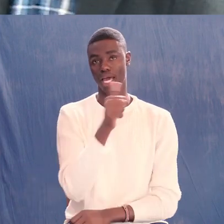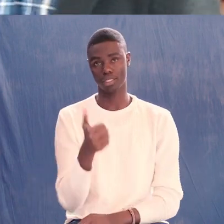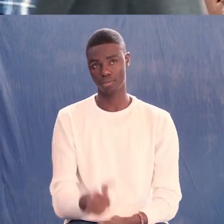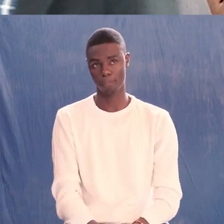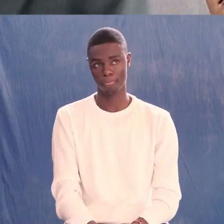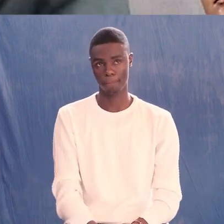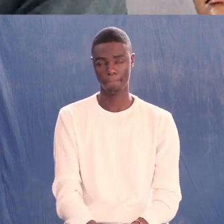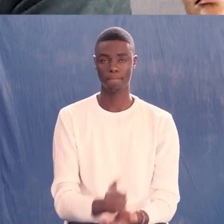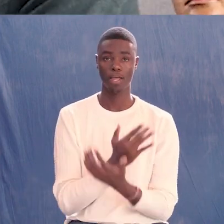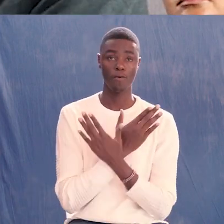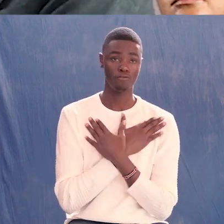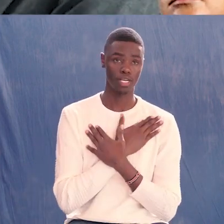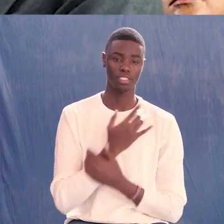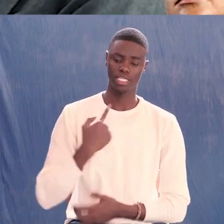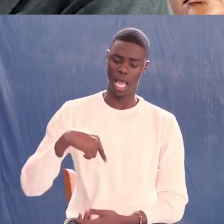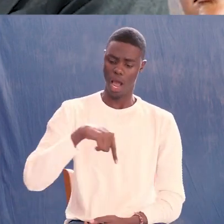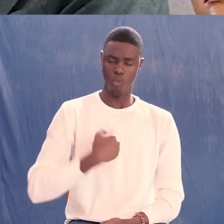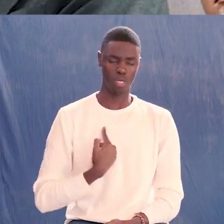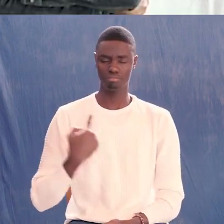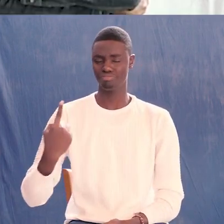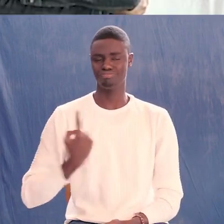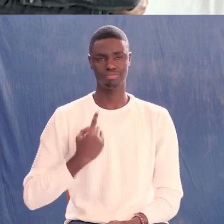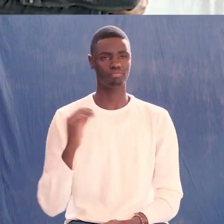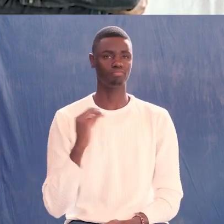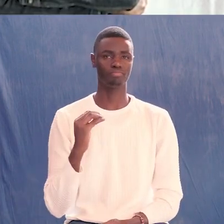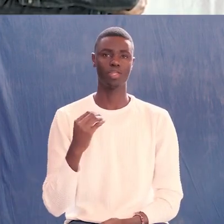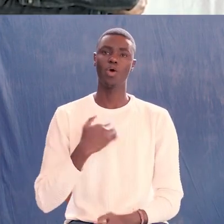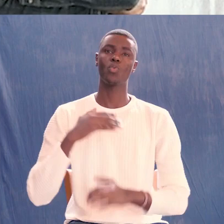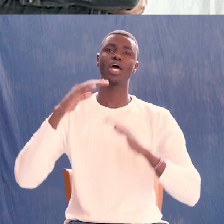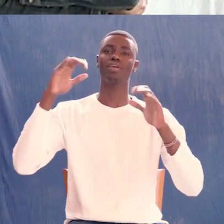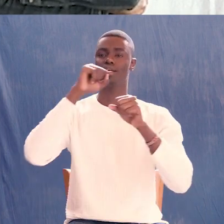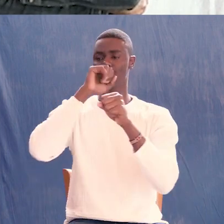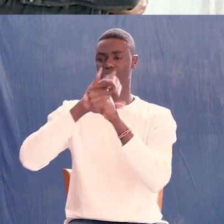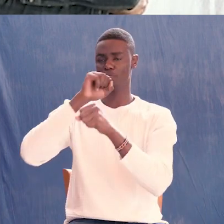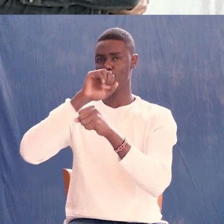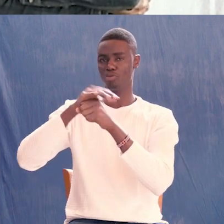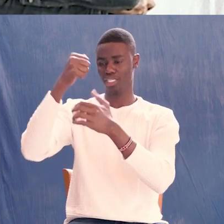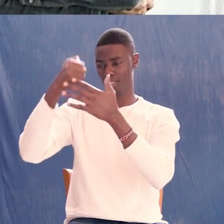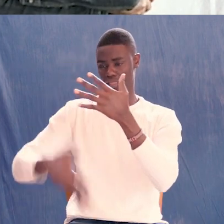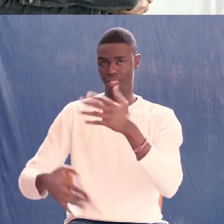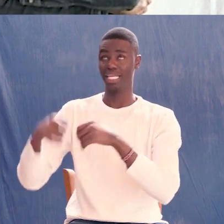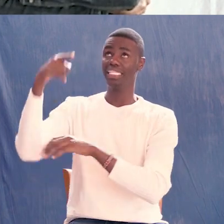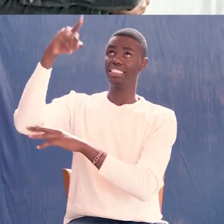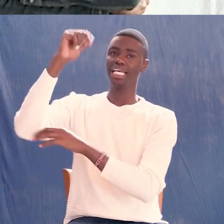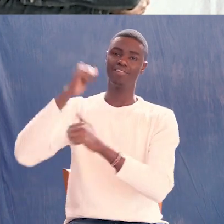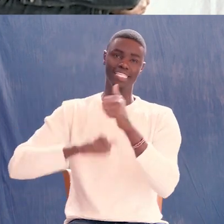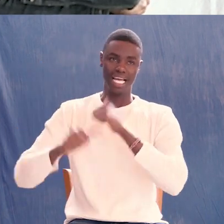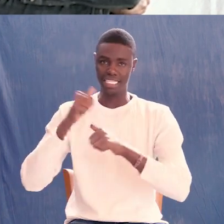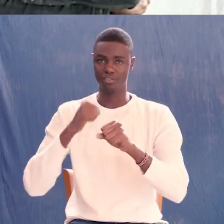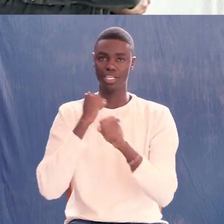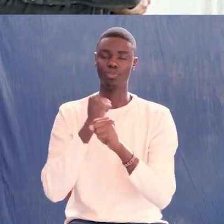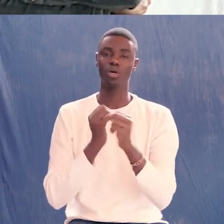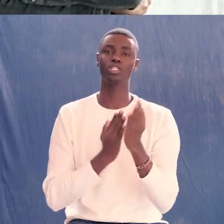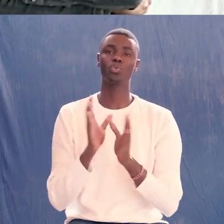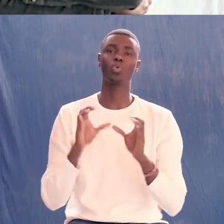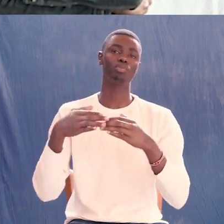And friends, we are not alone. We've got the great promises that he is active and works through community.